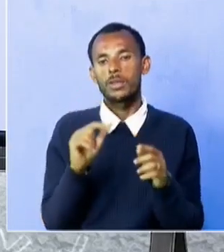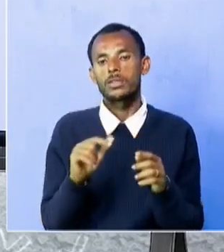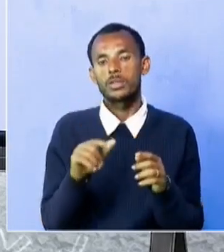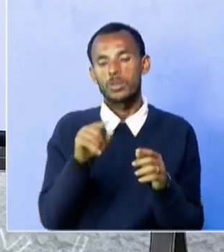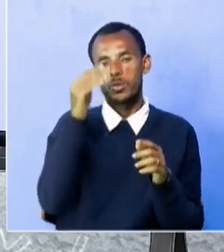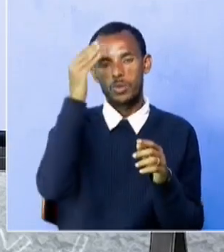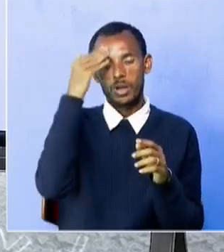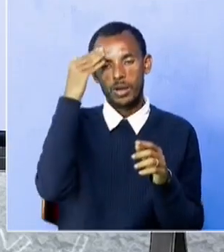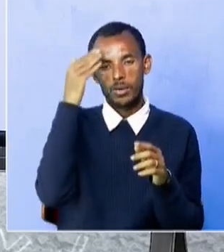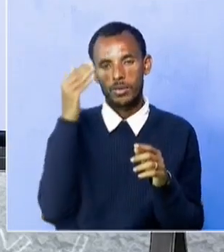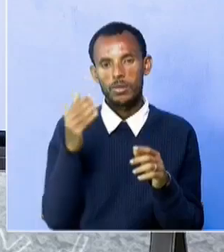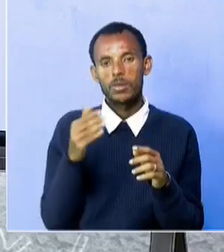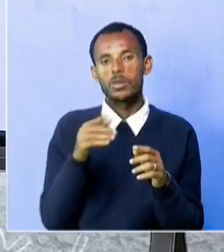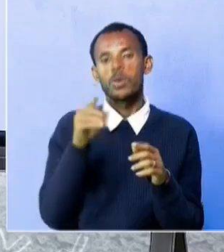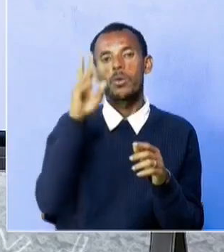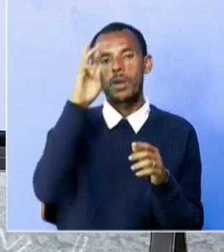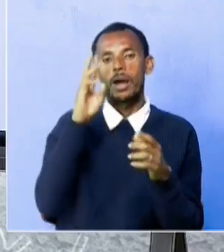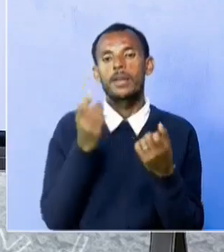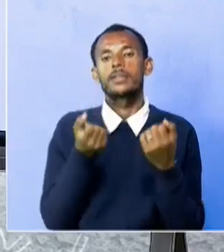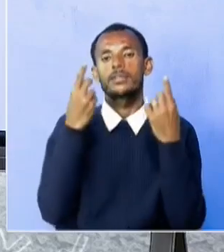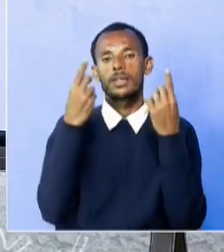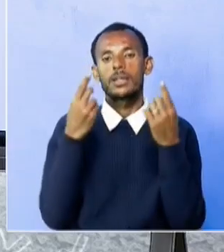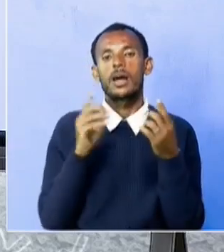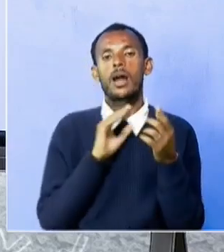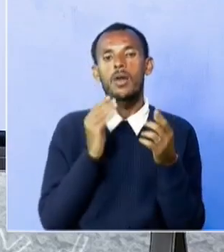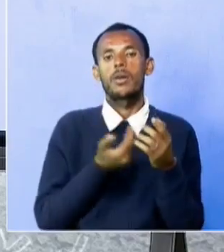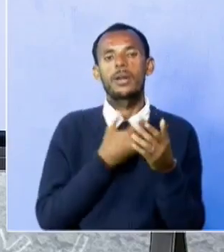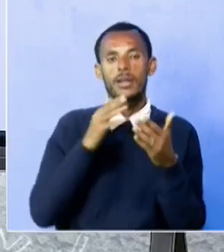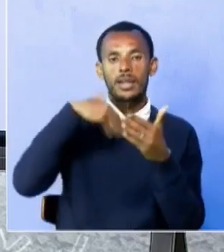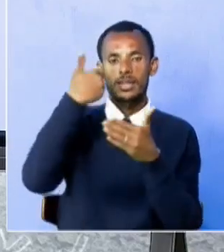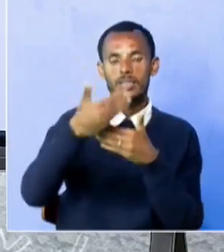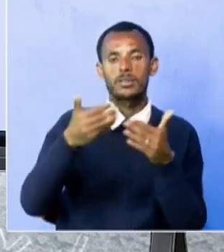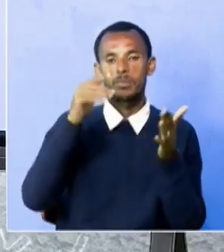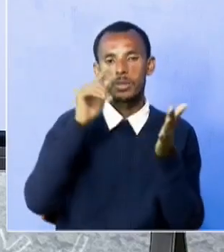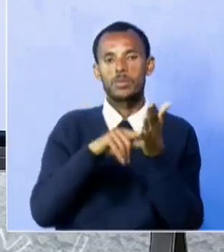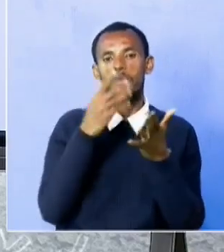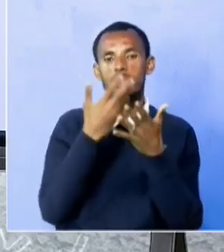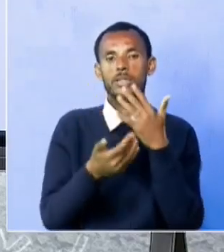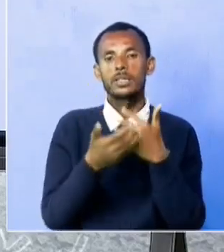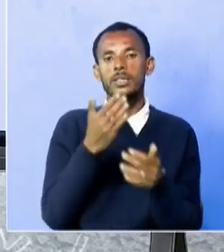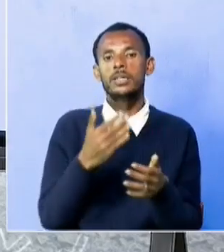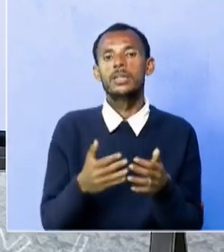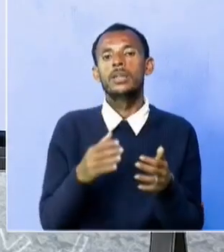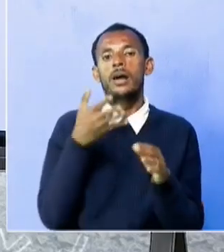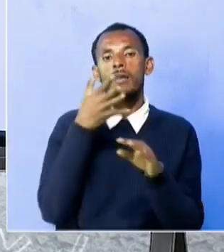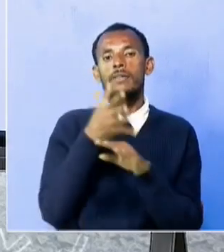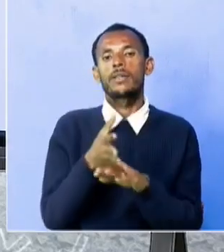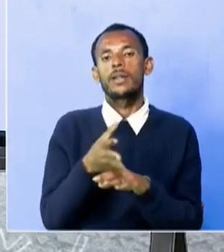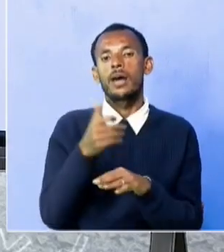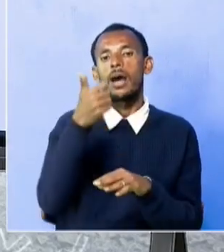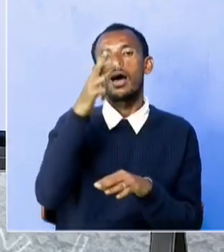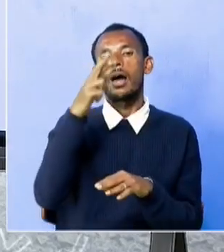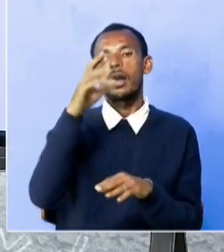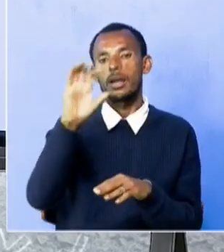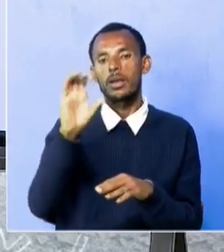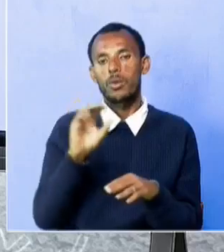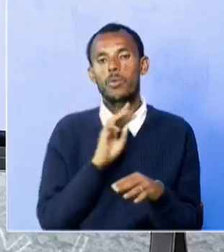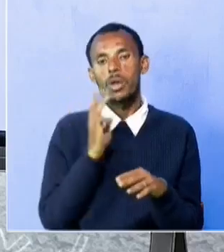so that you will understand our next point of discussion. So after arc, we